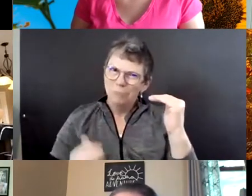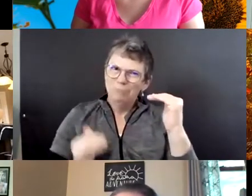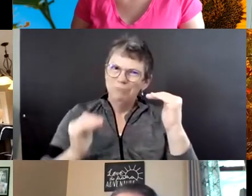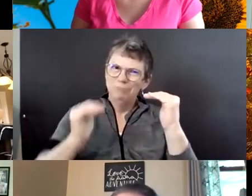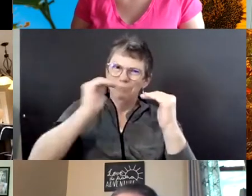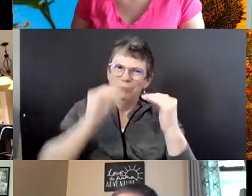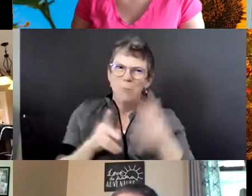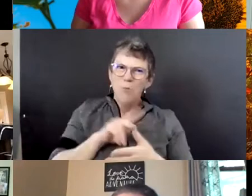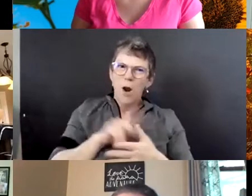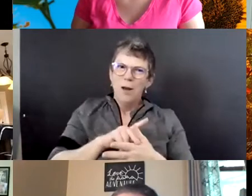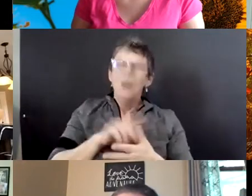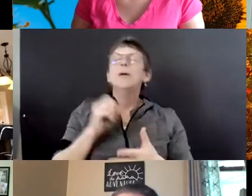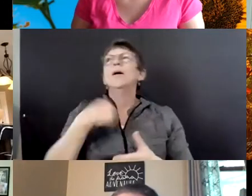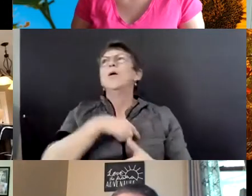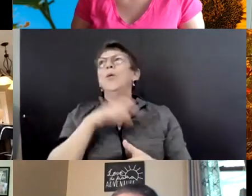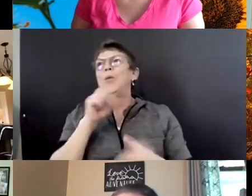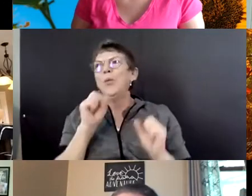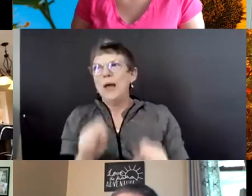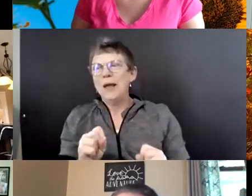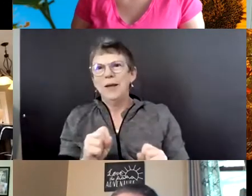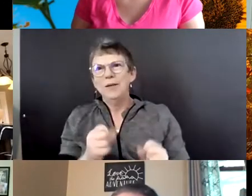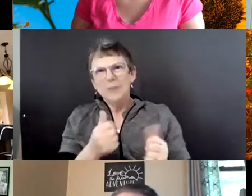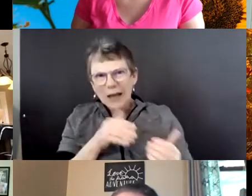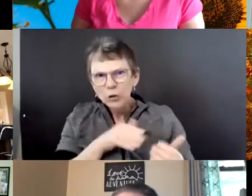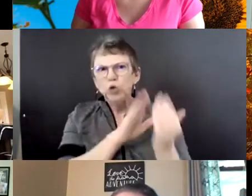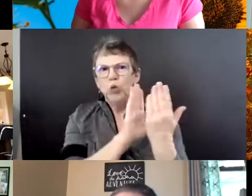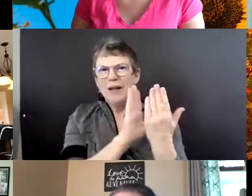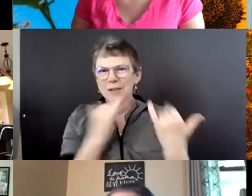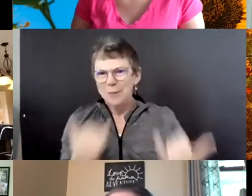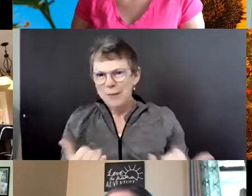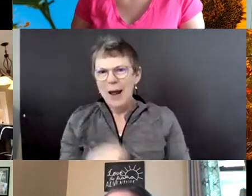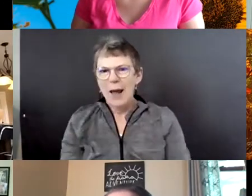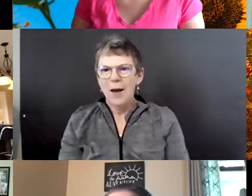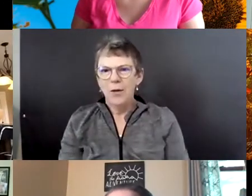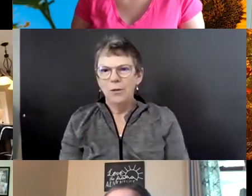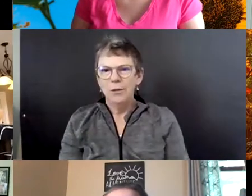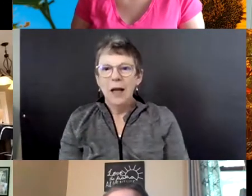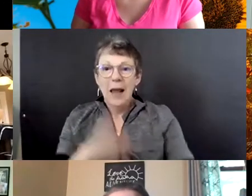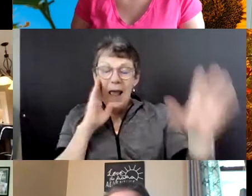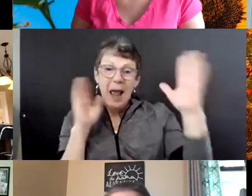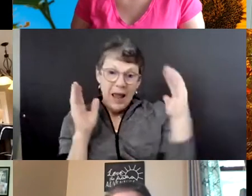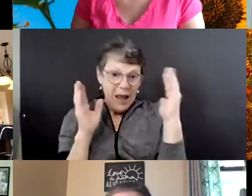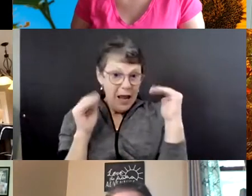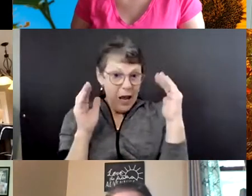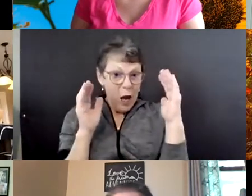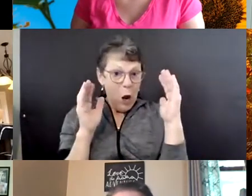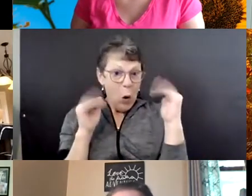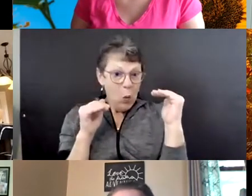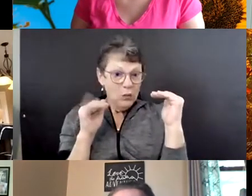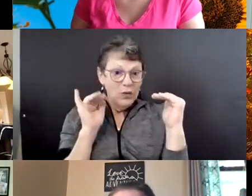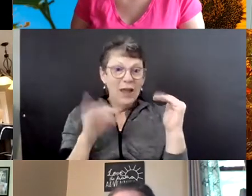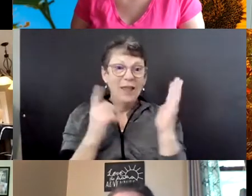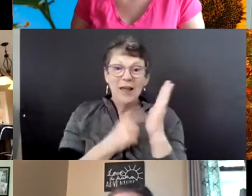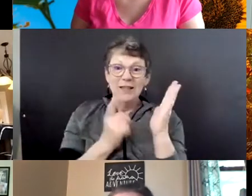them from multiple areas. And hopefully that's something that as we come out of the pandemic that we've